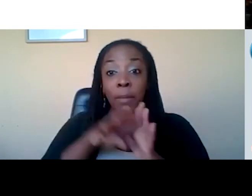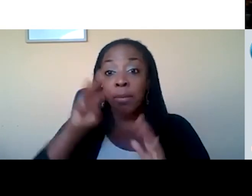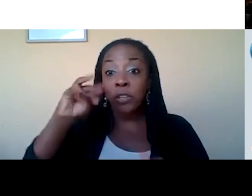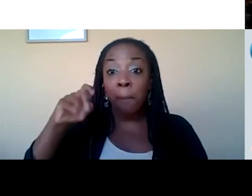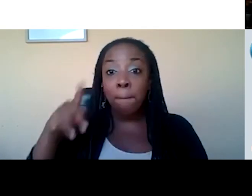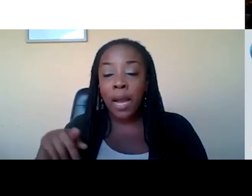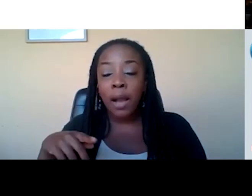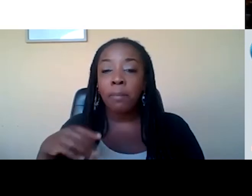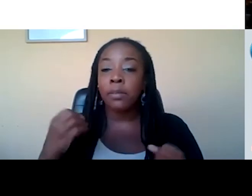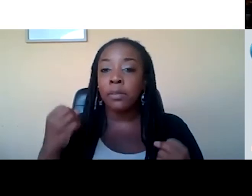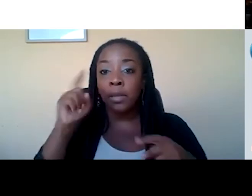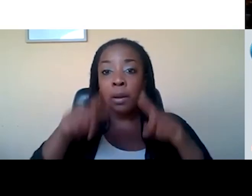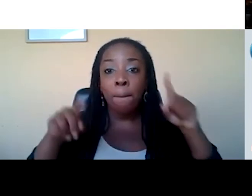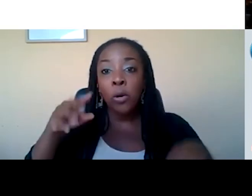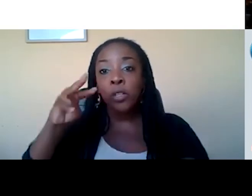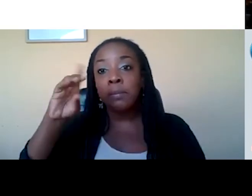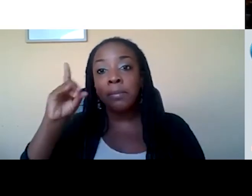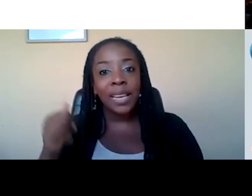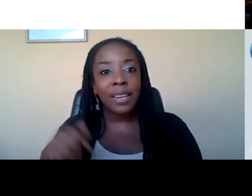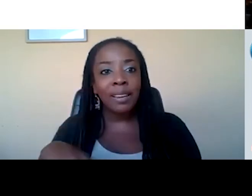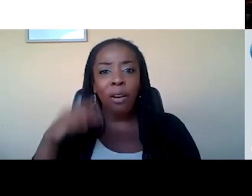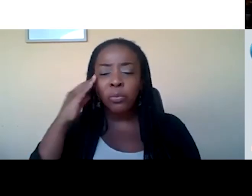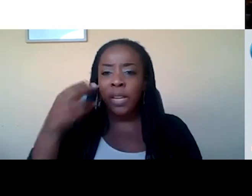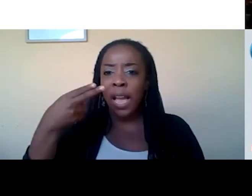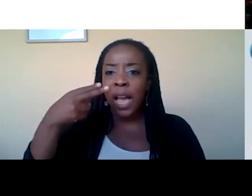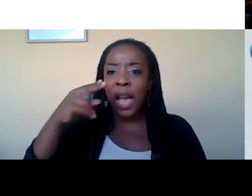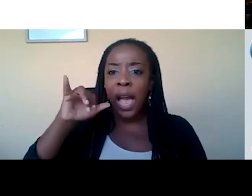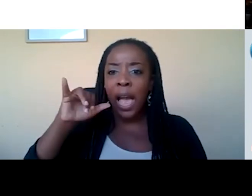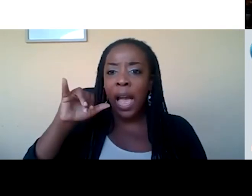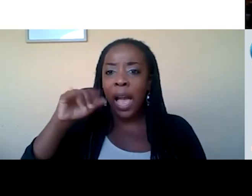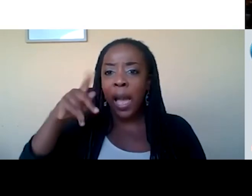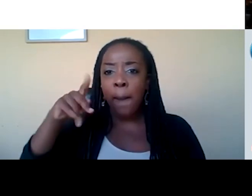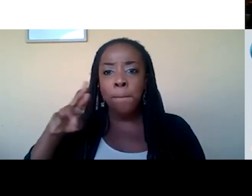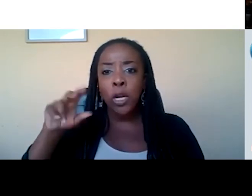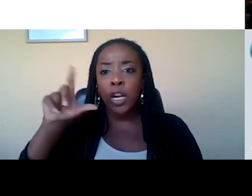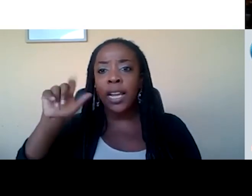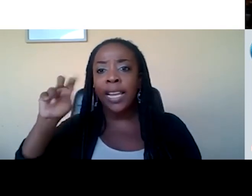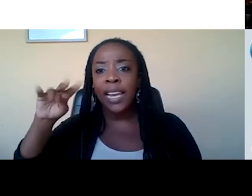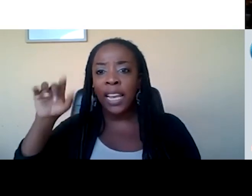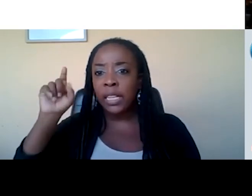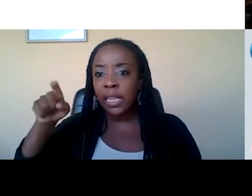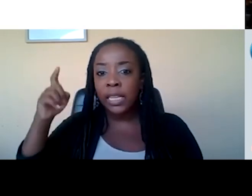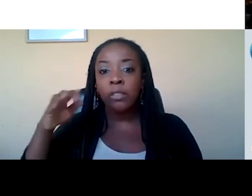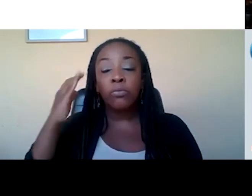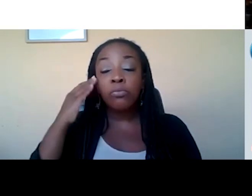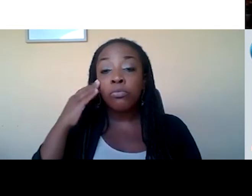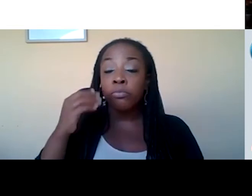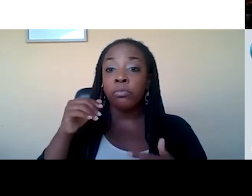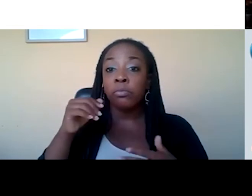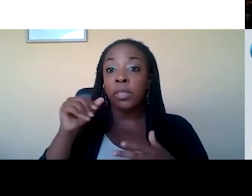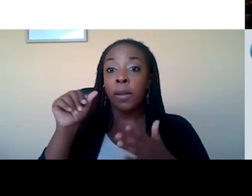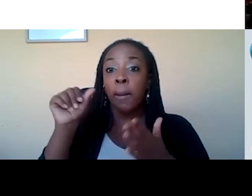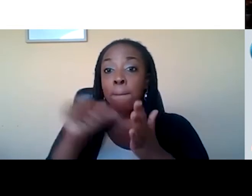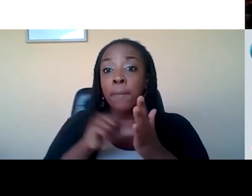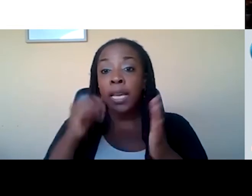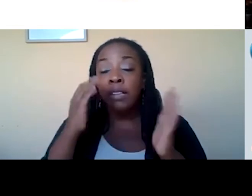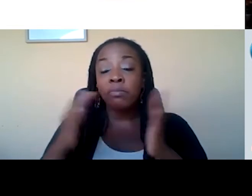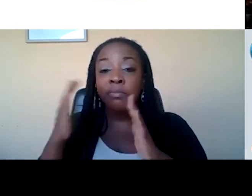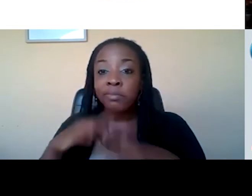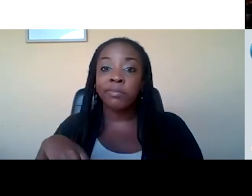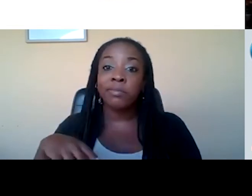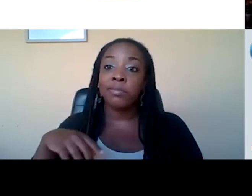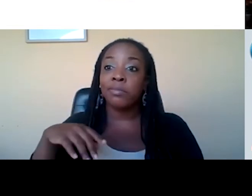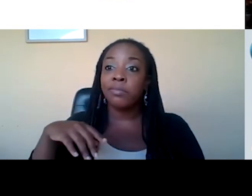multimedia, hyperlink text or hypertext links, page organization, graphs and charts, scripts and so